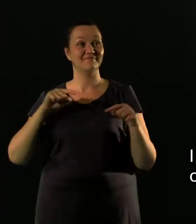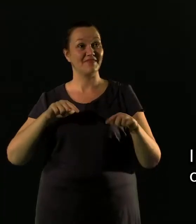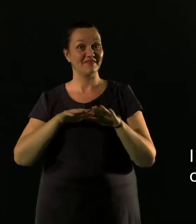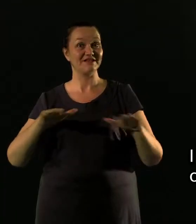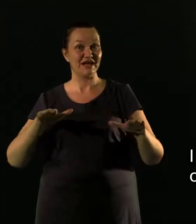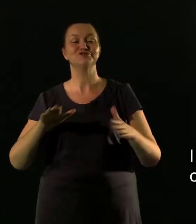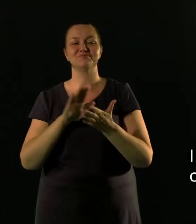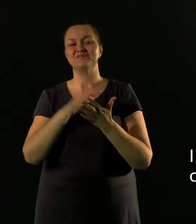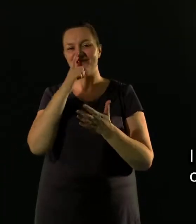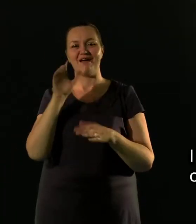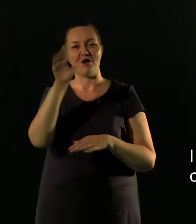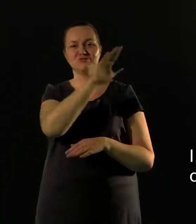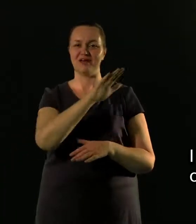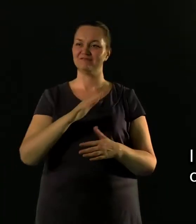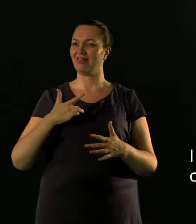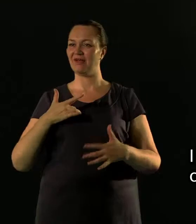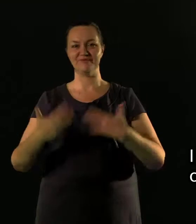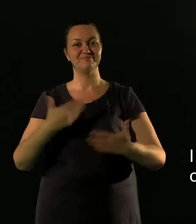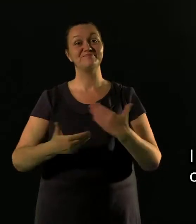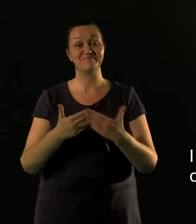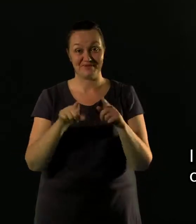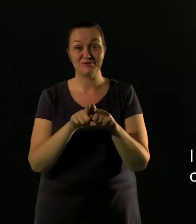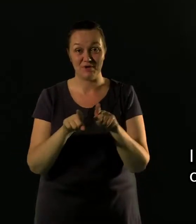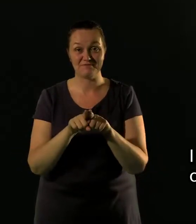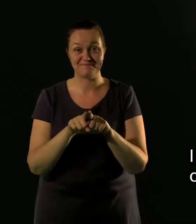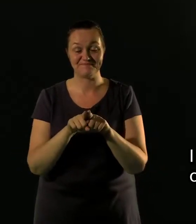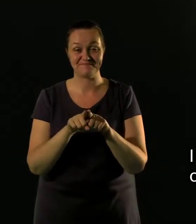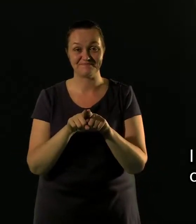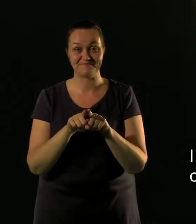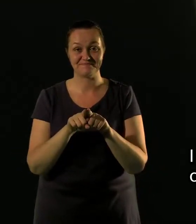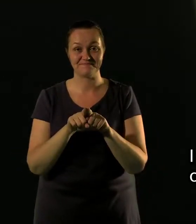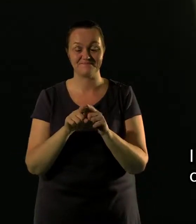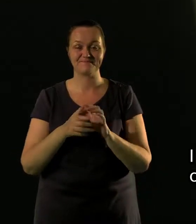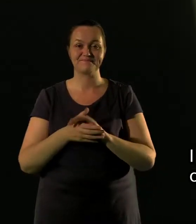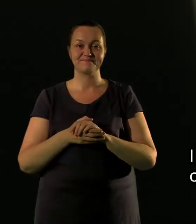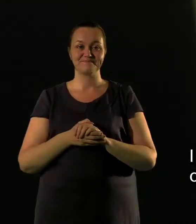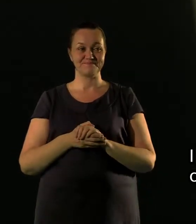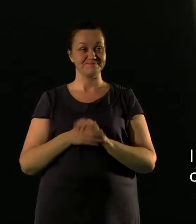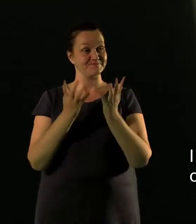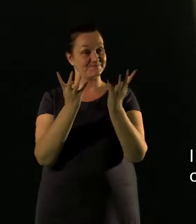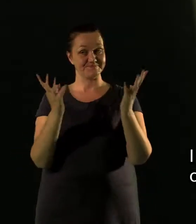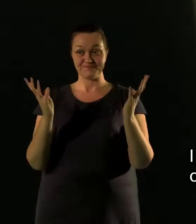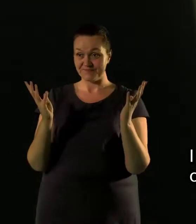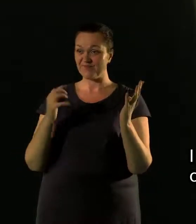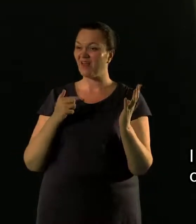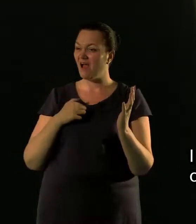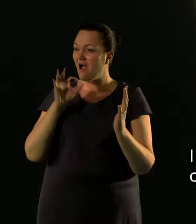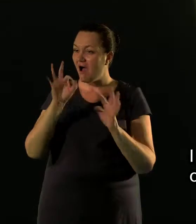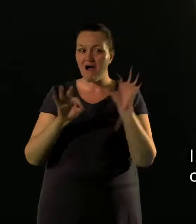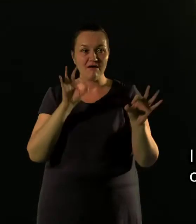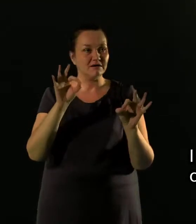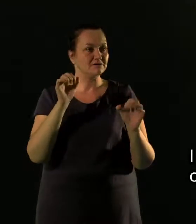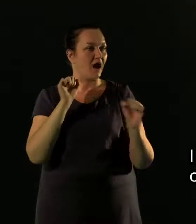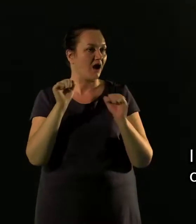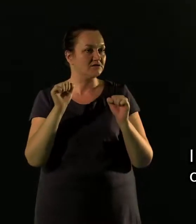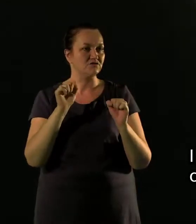asked our actors to leave what's happened before today or the outside world outside.